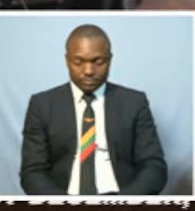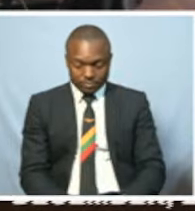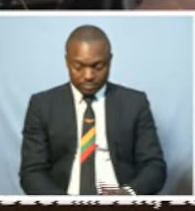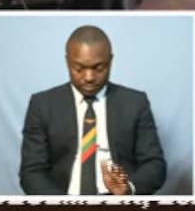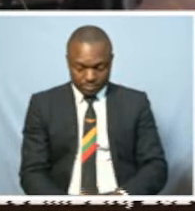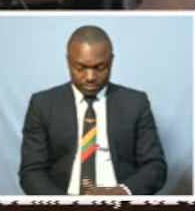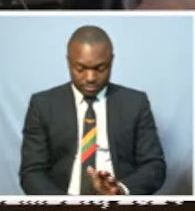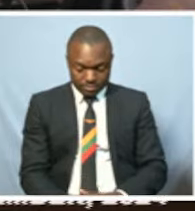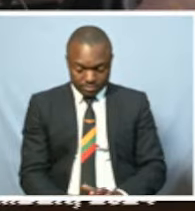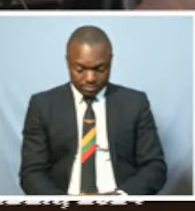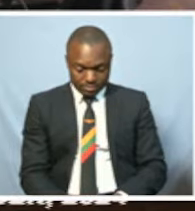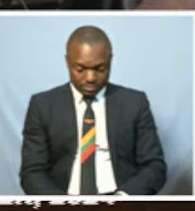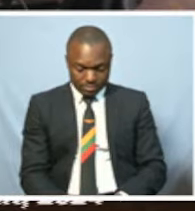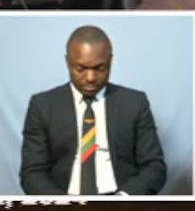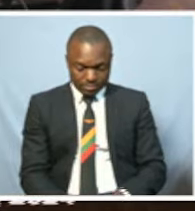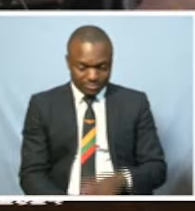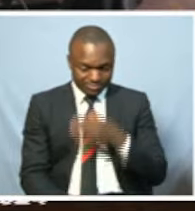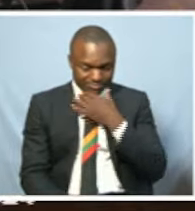Okay.